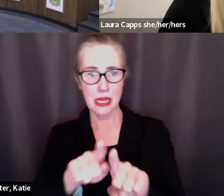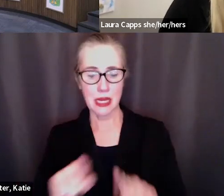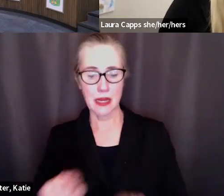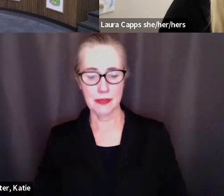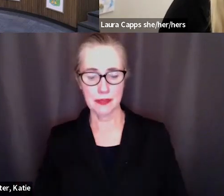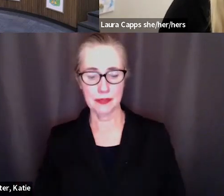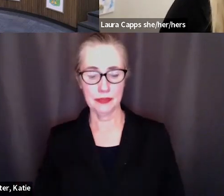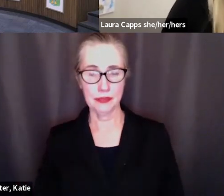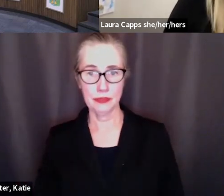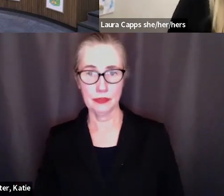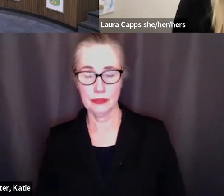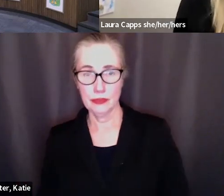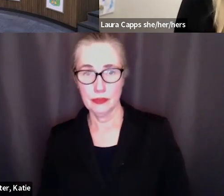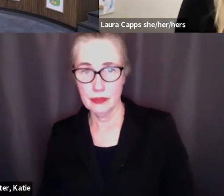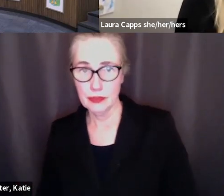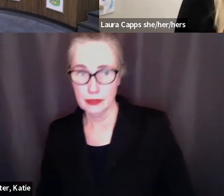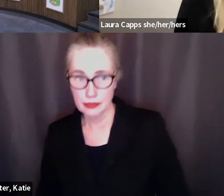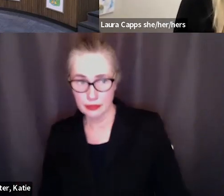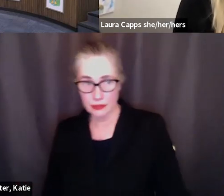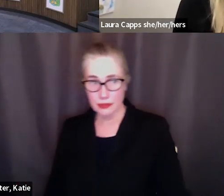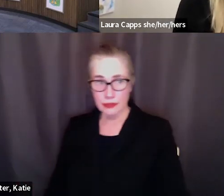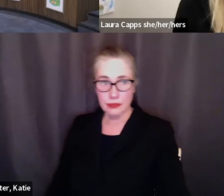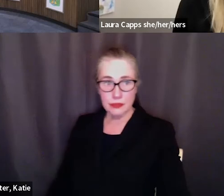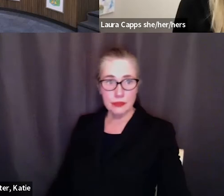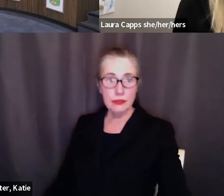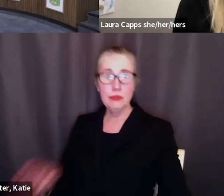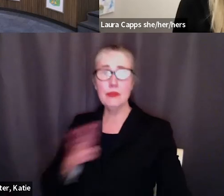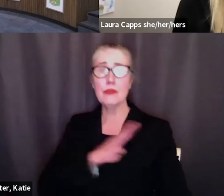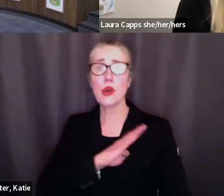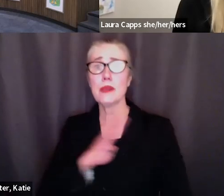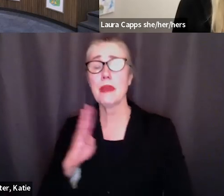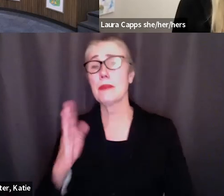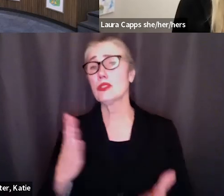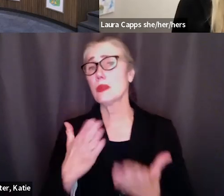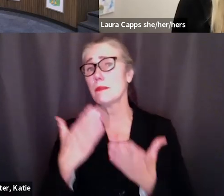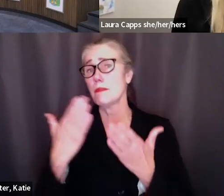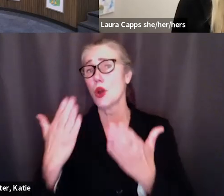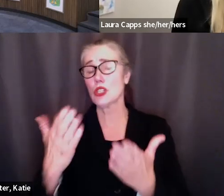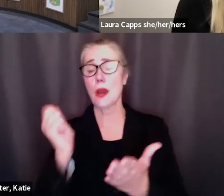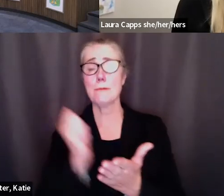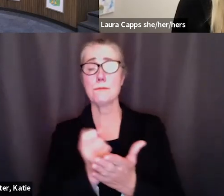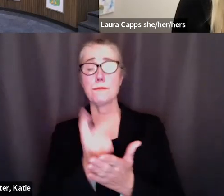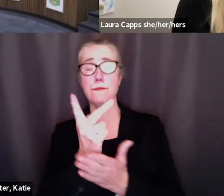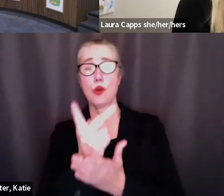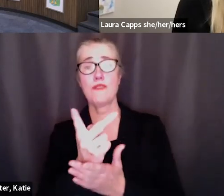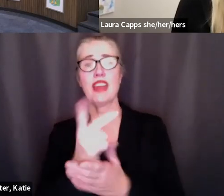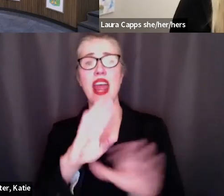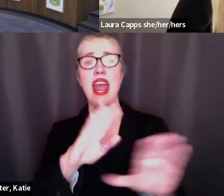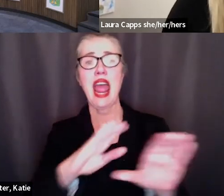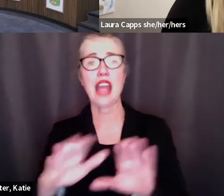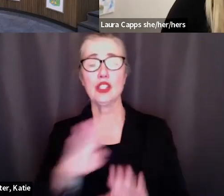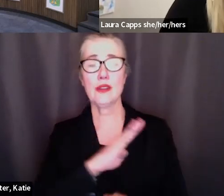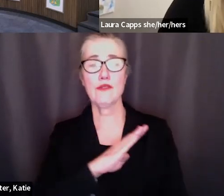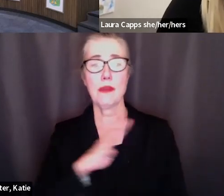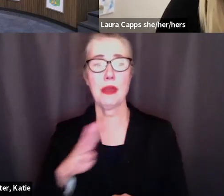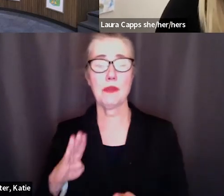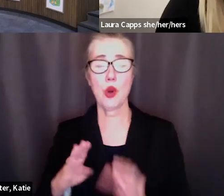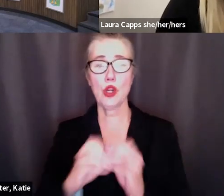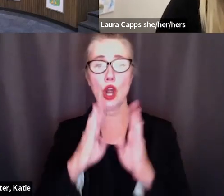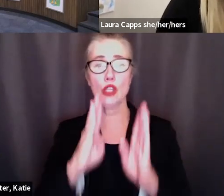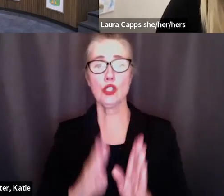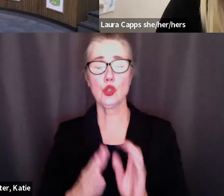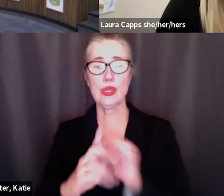okay the second one board members do i have a motion to approve board action on student discipline education